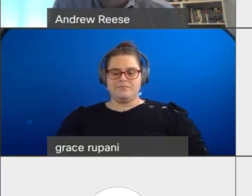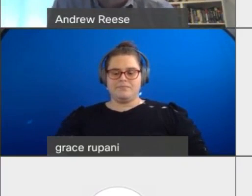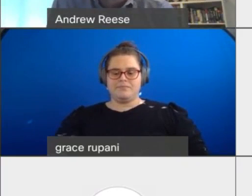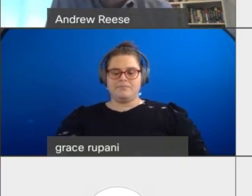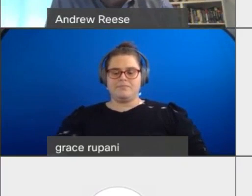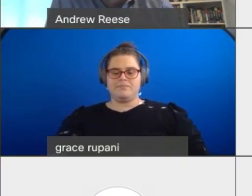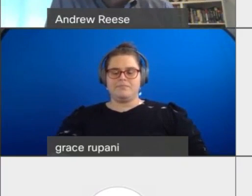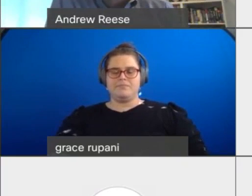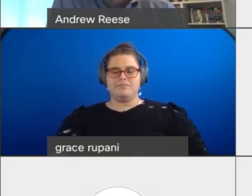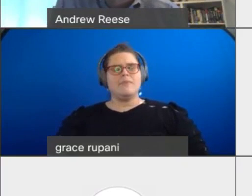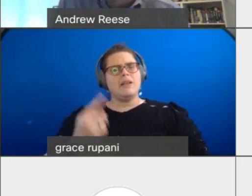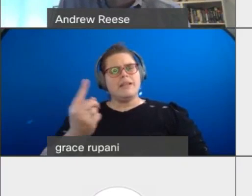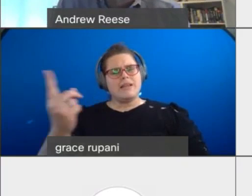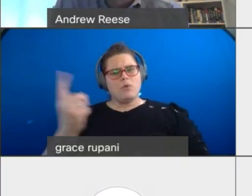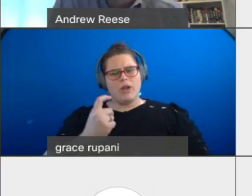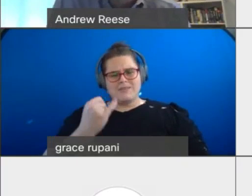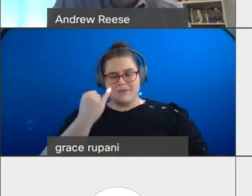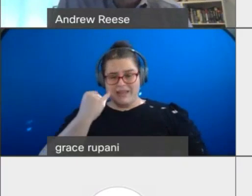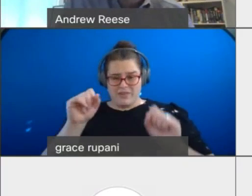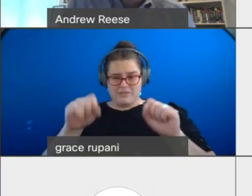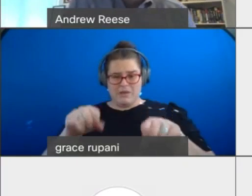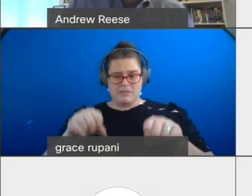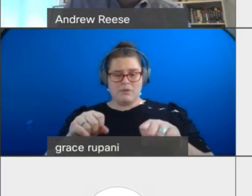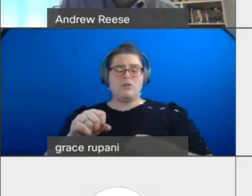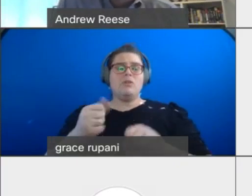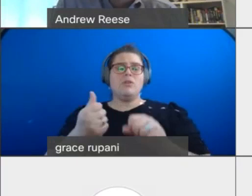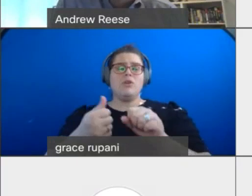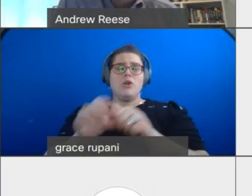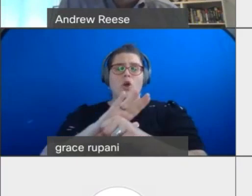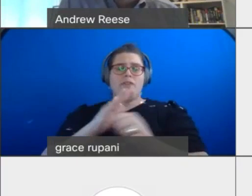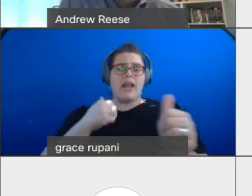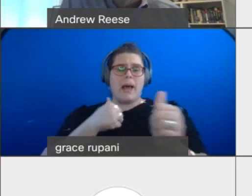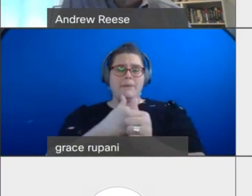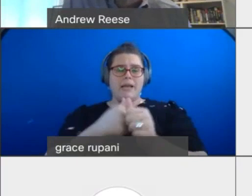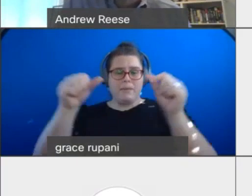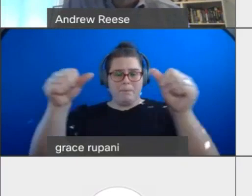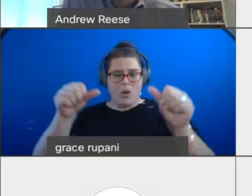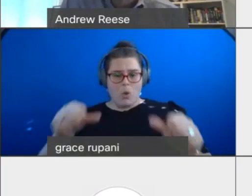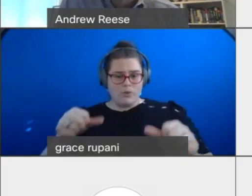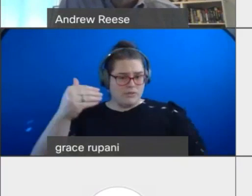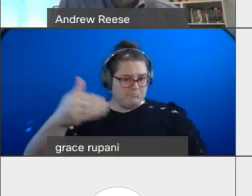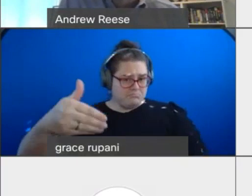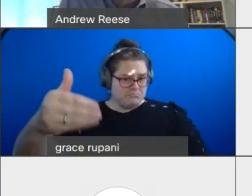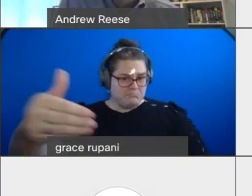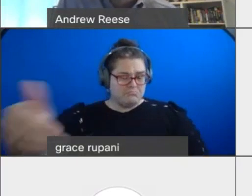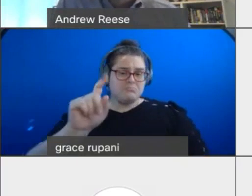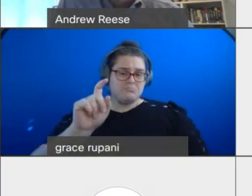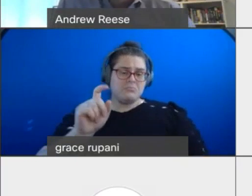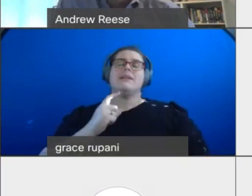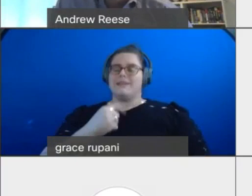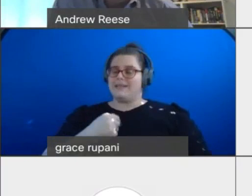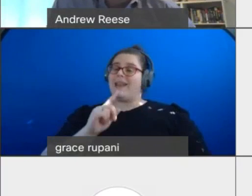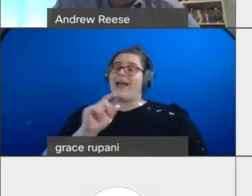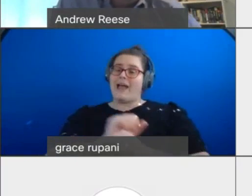So someone asked if it's possible to post COVID updates. In fact, the COVID updates are posted. If you go to